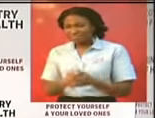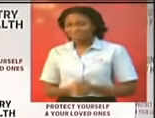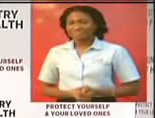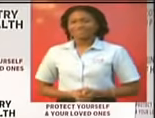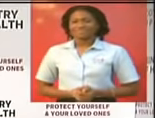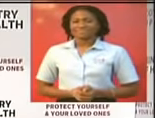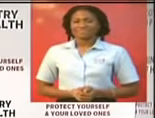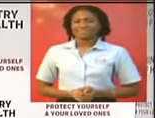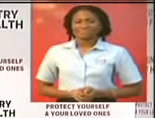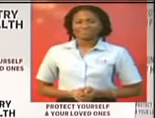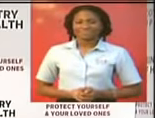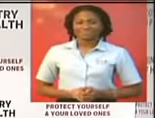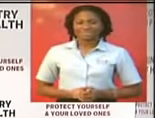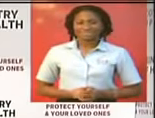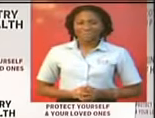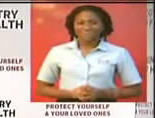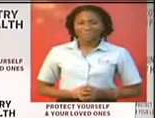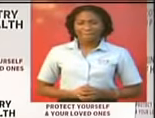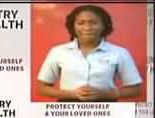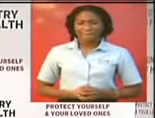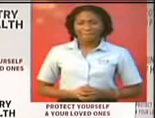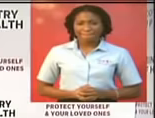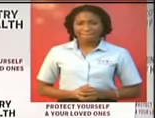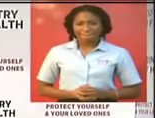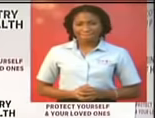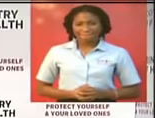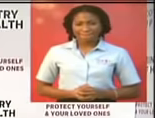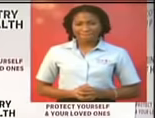for their two questions. AZP.